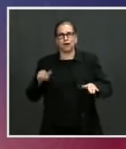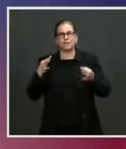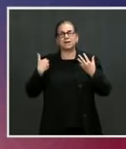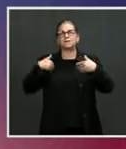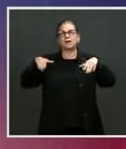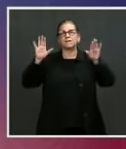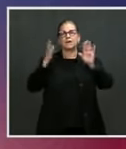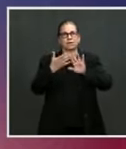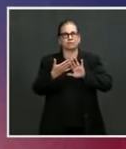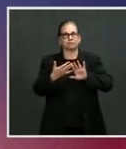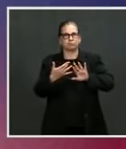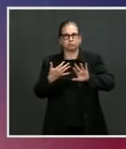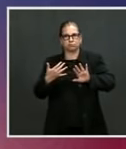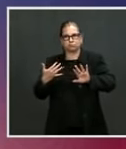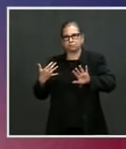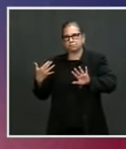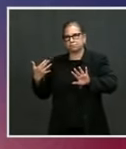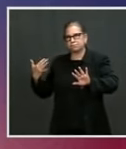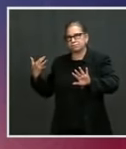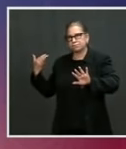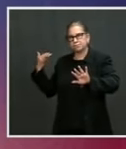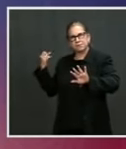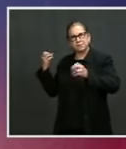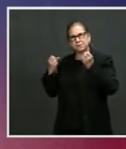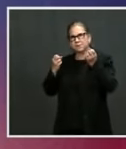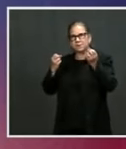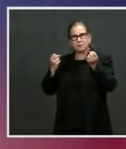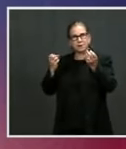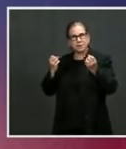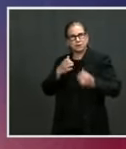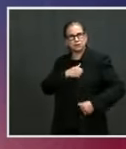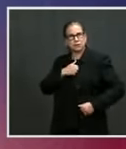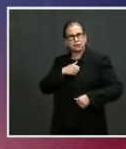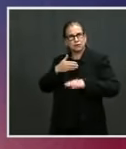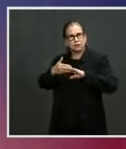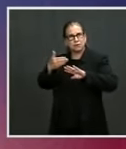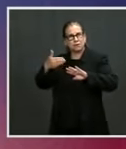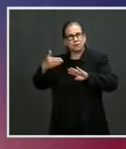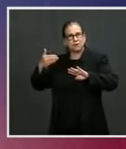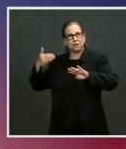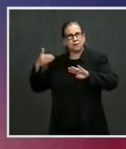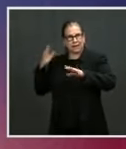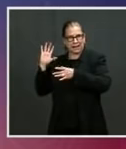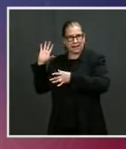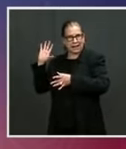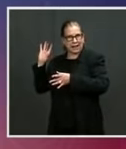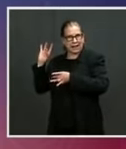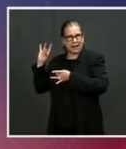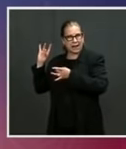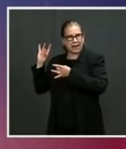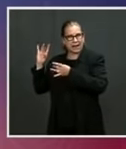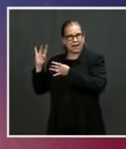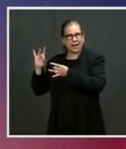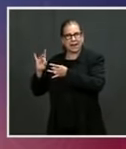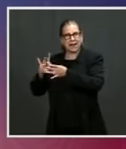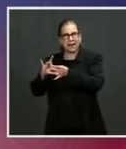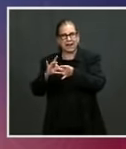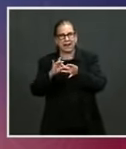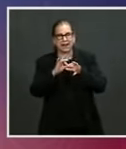each a link in that chain of honor. We live by the light of the flame of